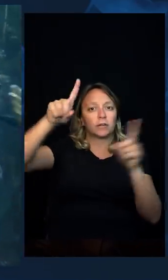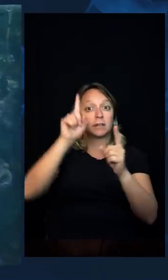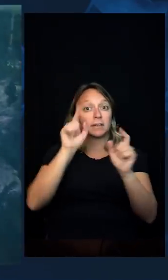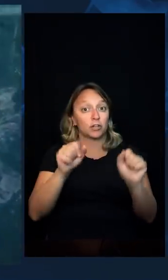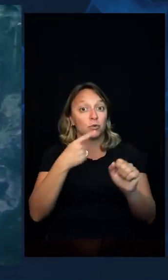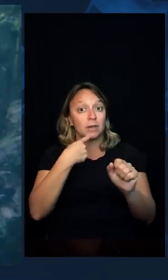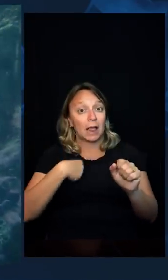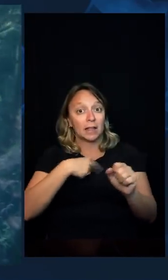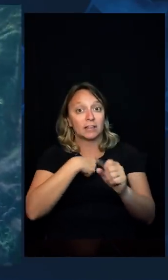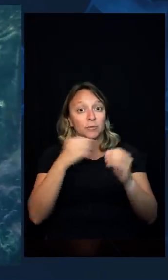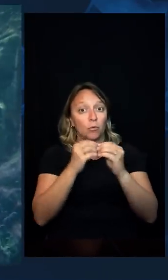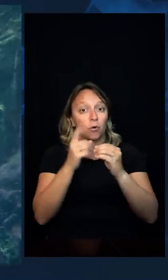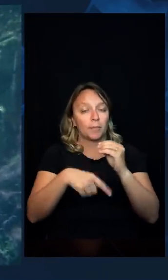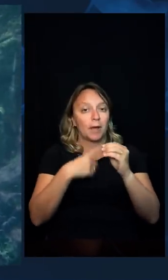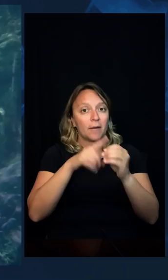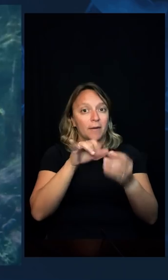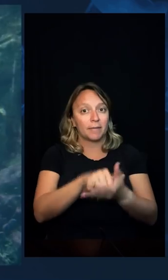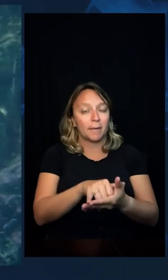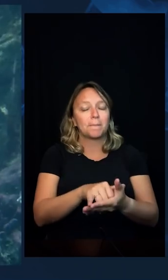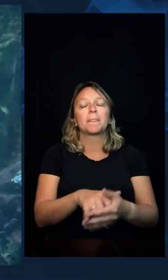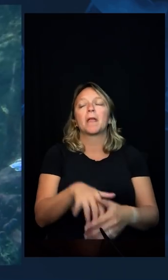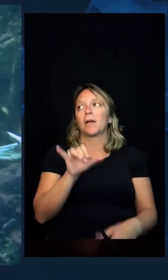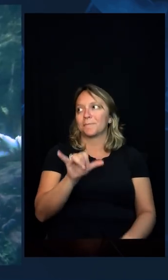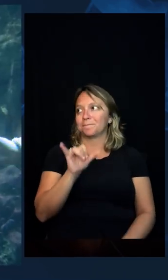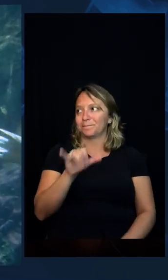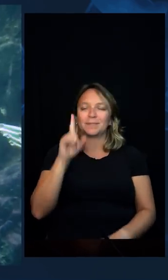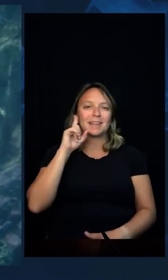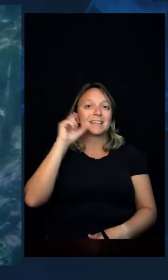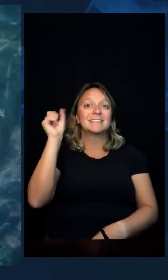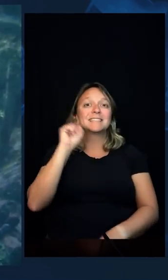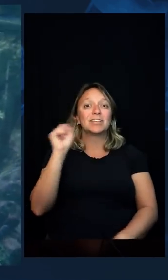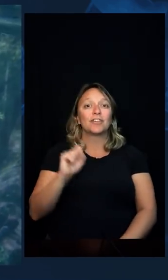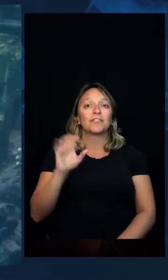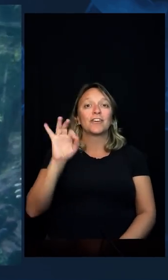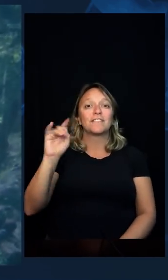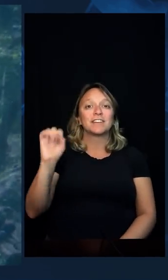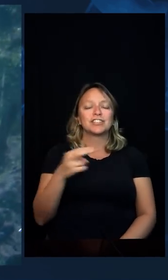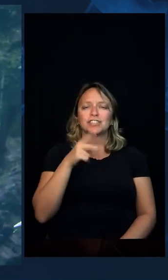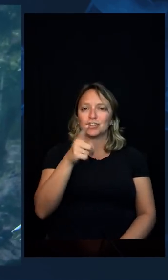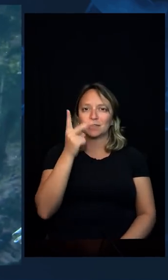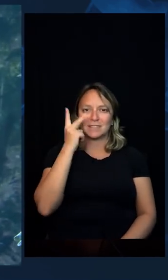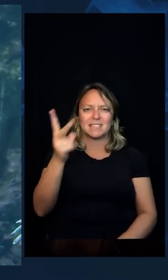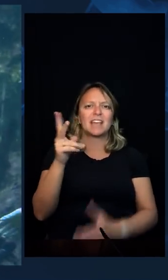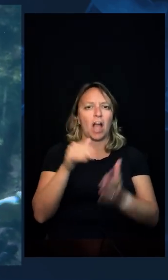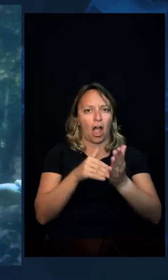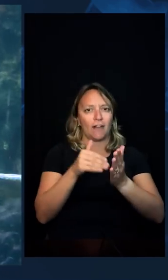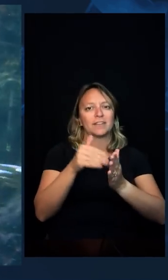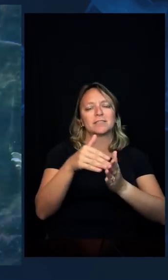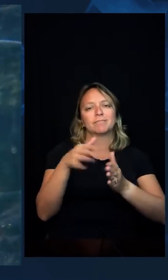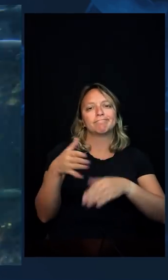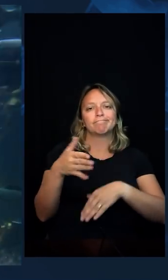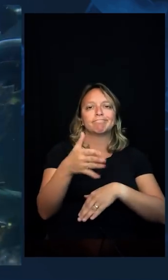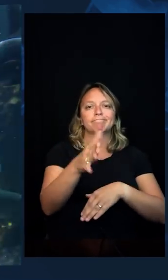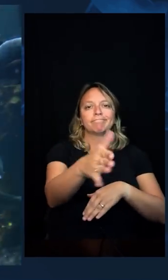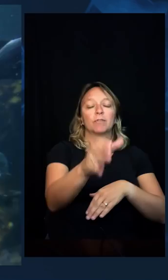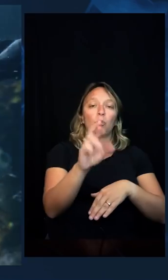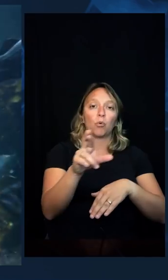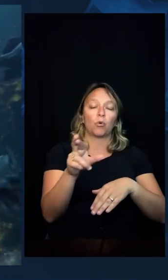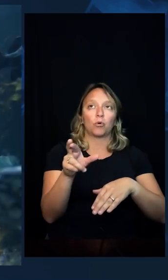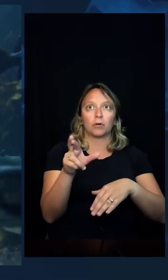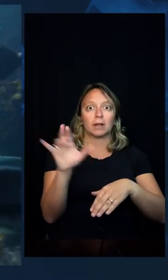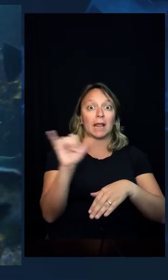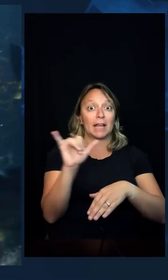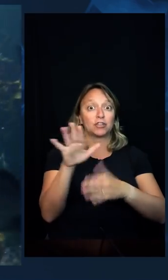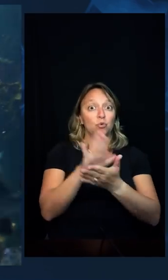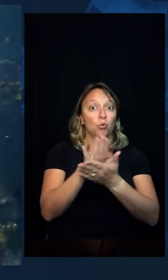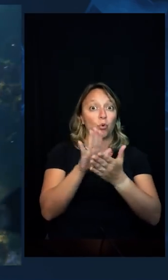those silverfish. Oh, the silvery fish that you see oftentimes swimming or schooling near the